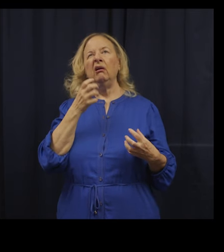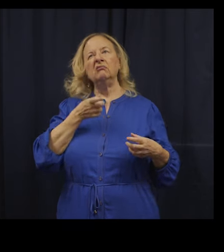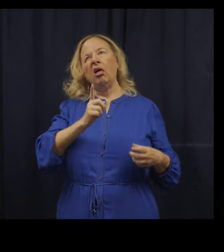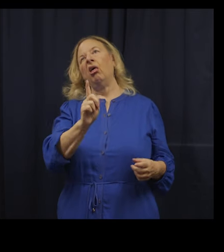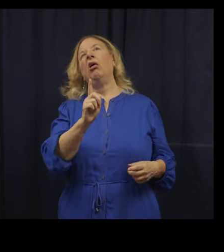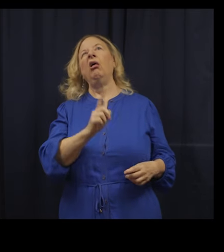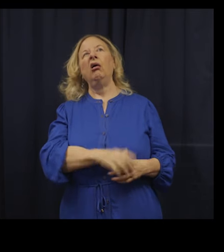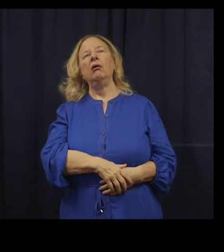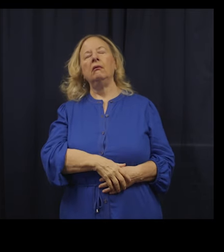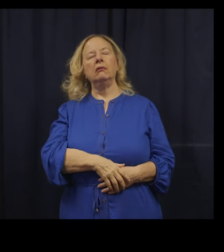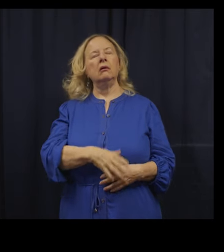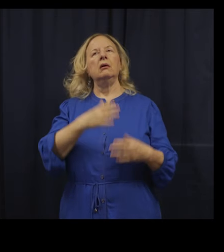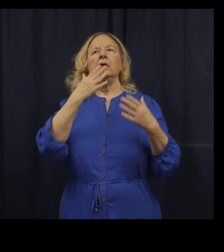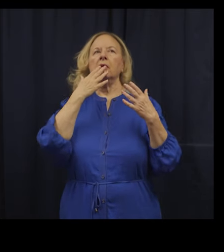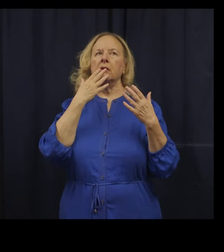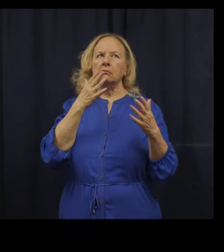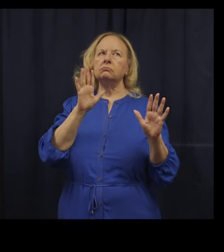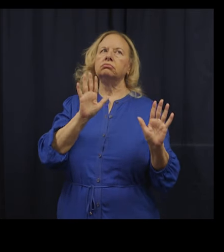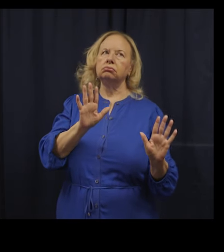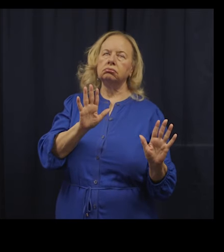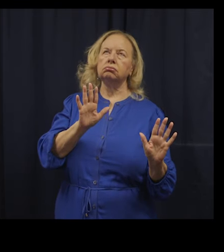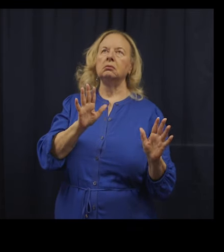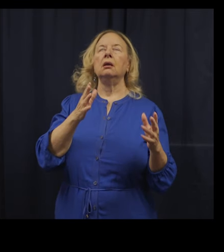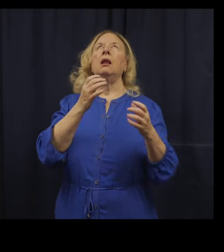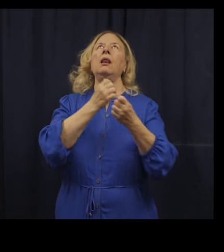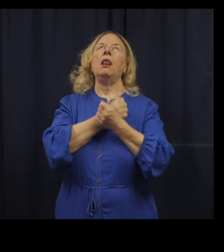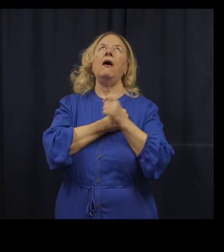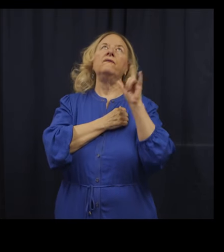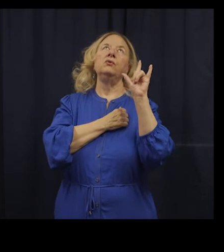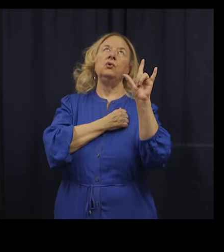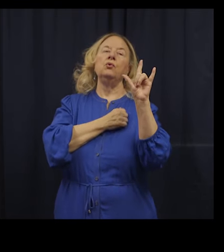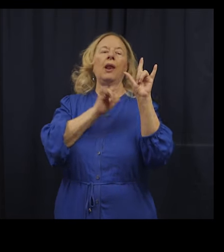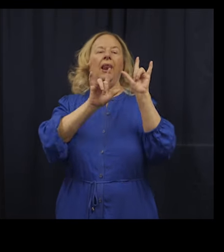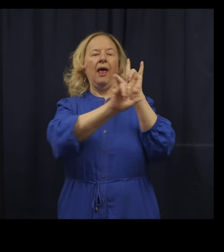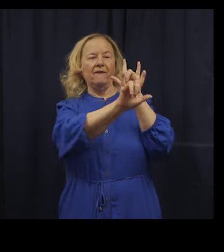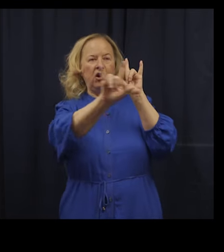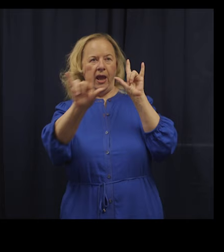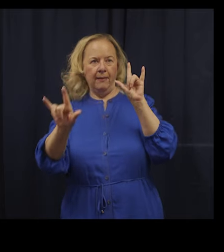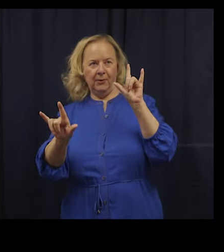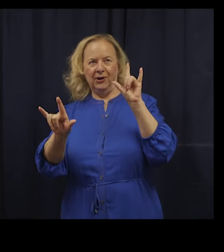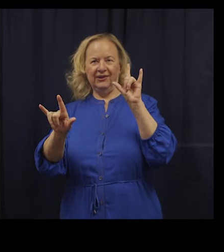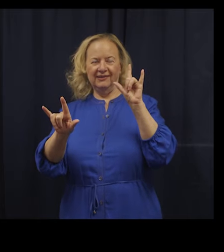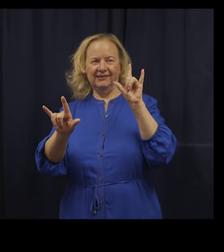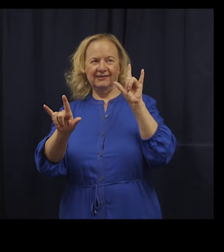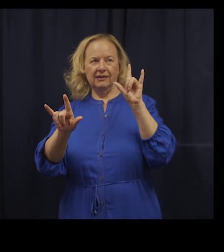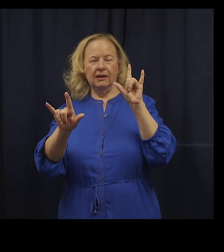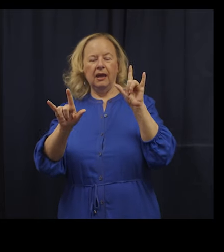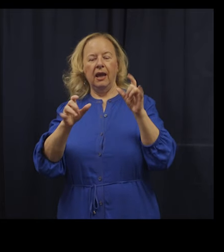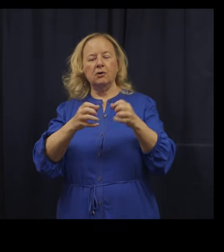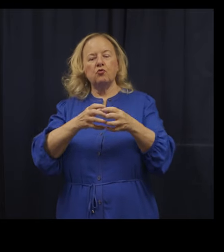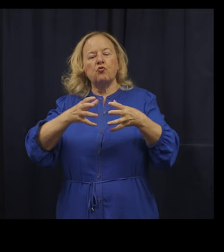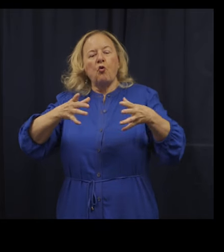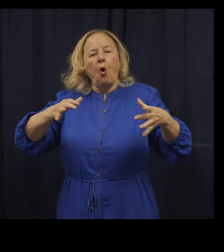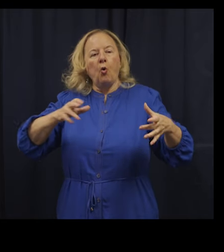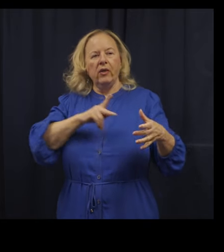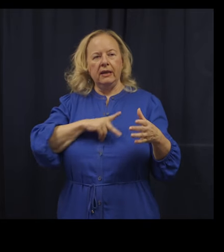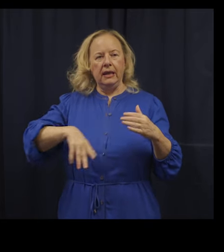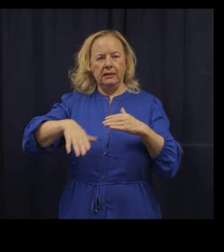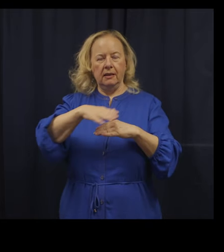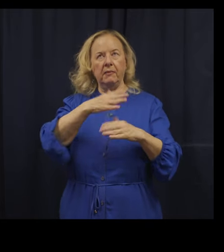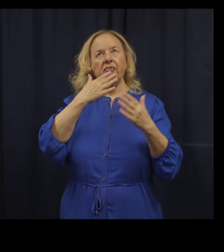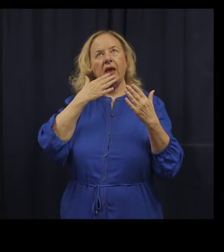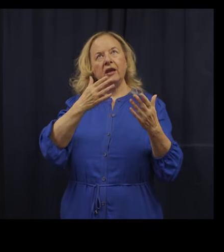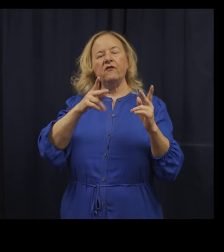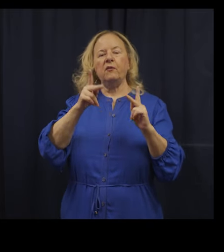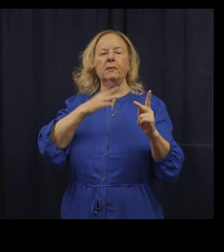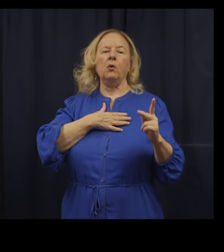just pray right now that you would speak in all of hearts that we would love you, love our neighbor, and advance your kingdom. So I thank you so much for all those who so